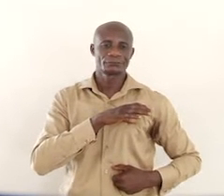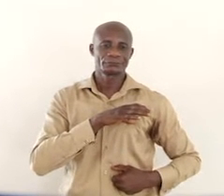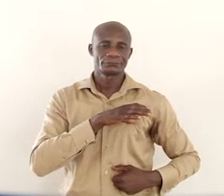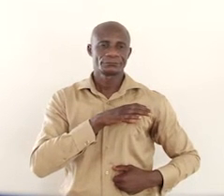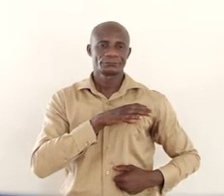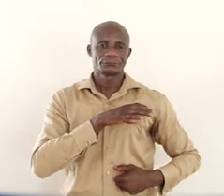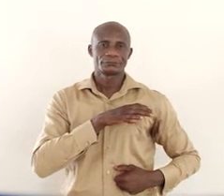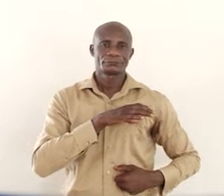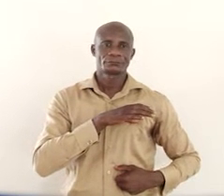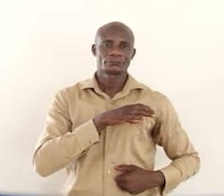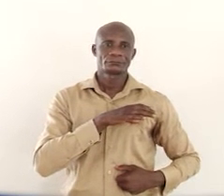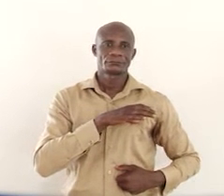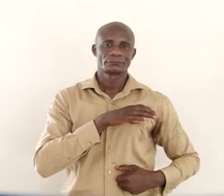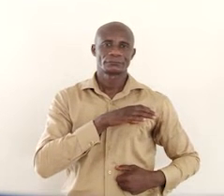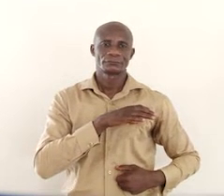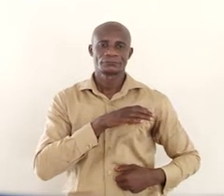confidence.